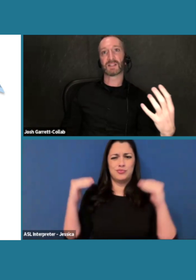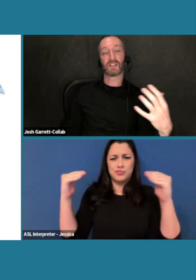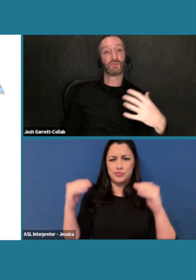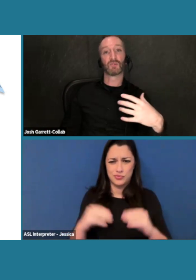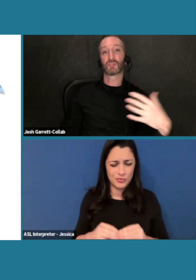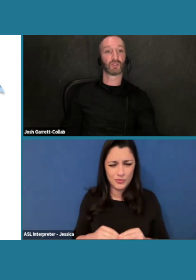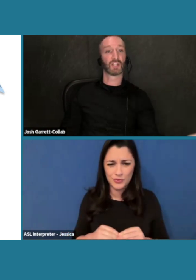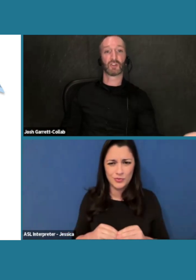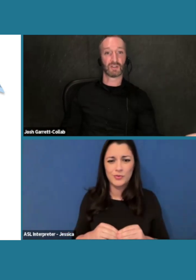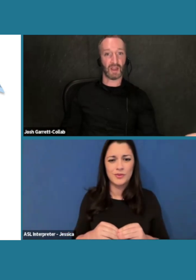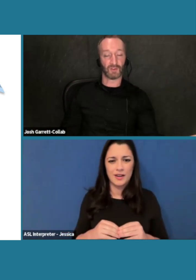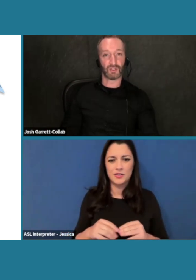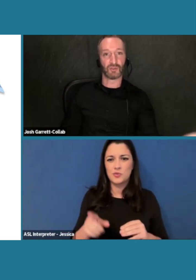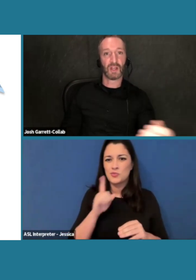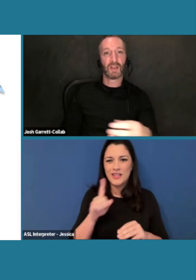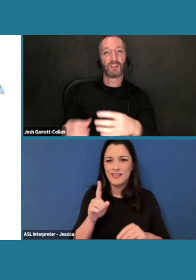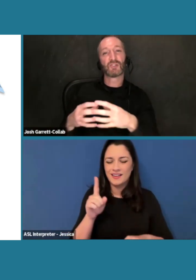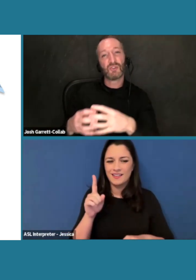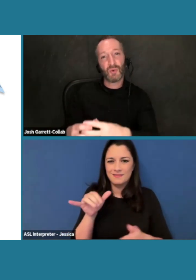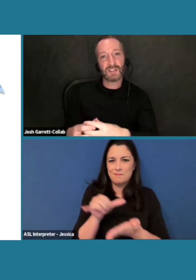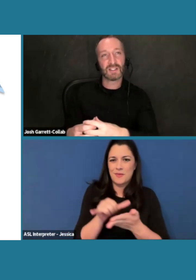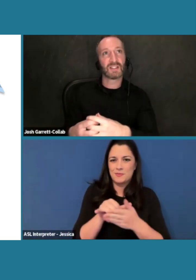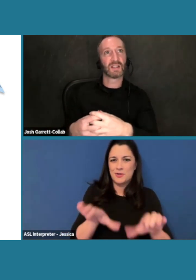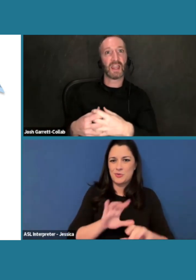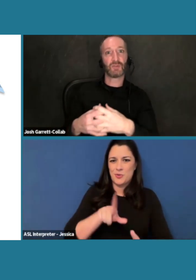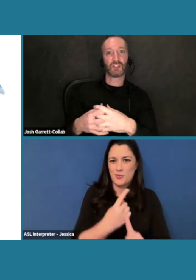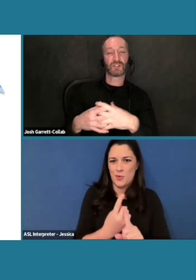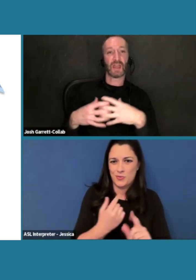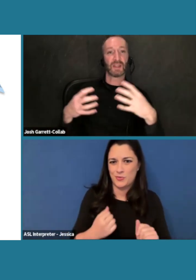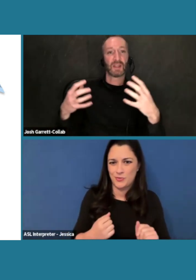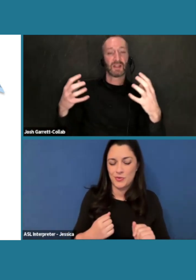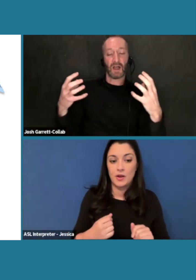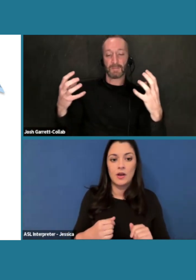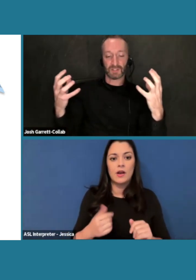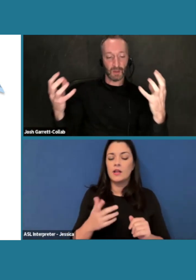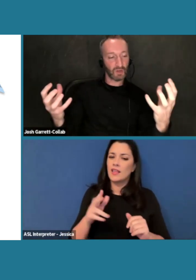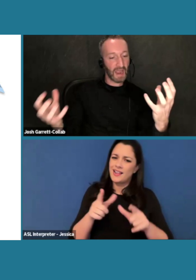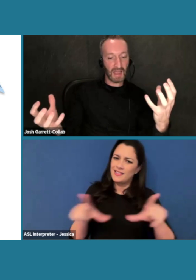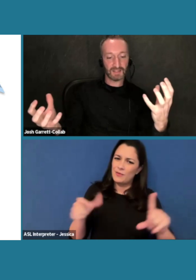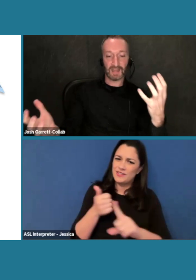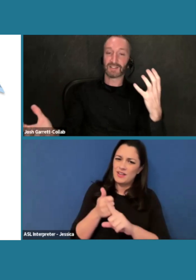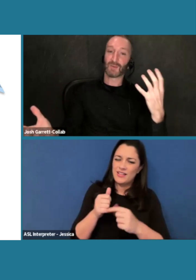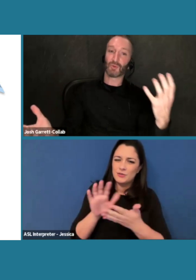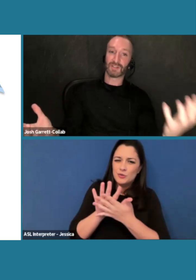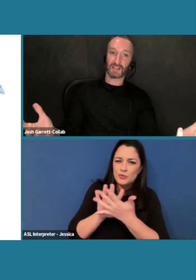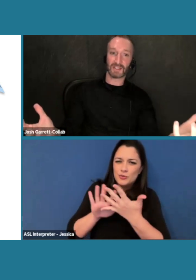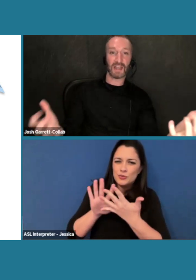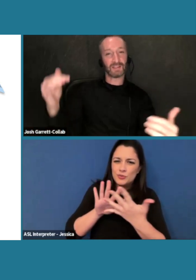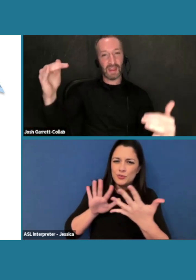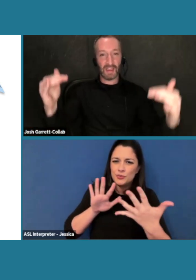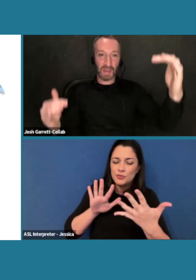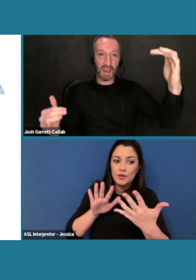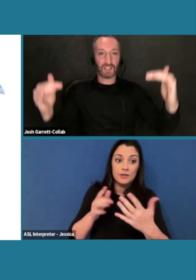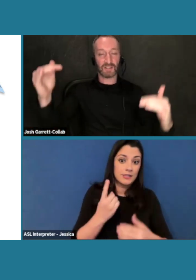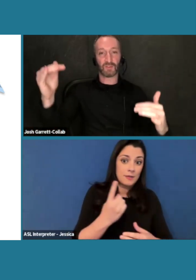new heights that you certainly couldn't ever do. There's nuances to language that someone has and someone doesn't,